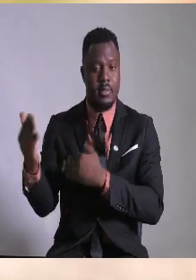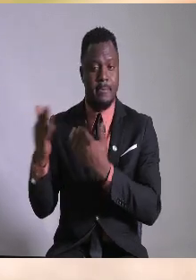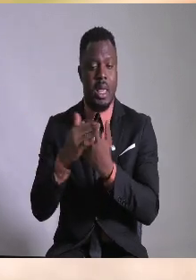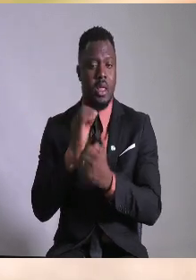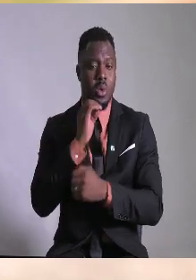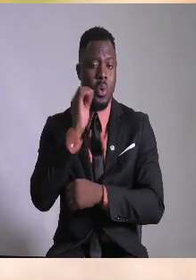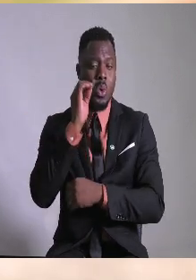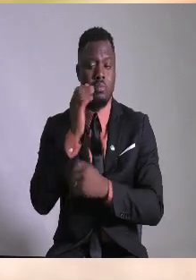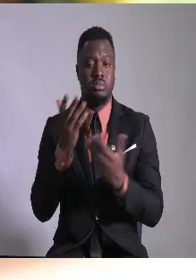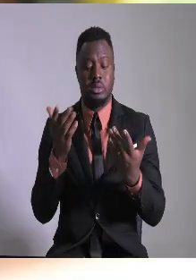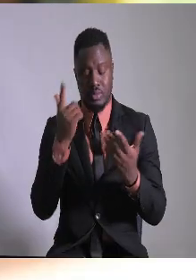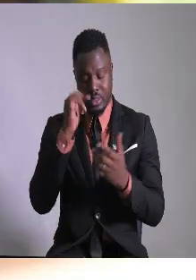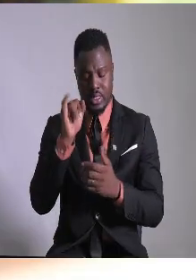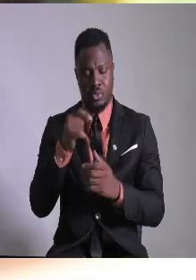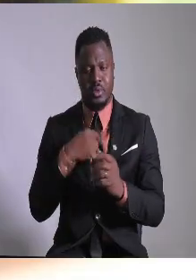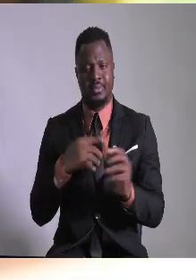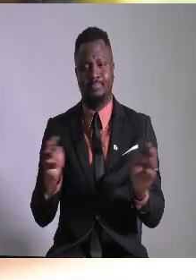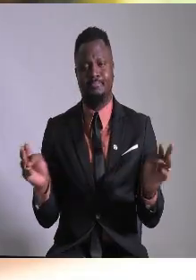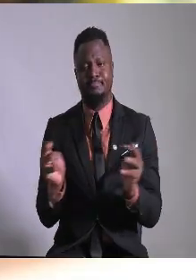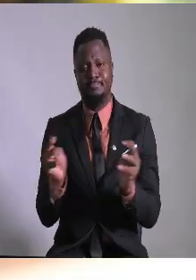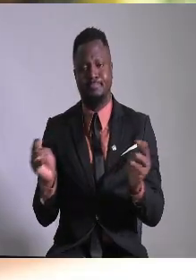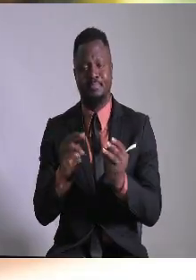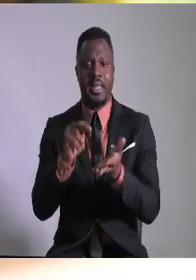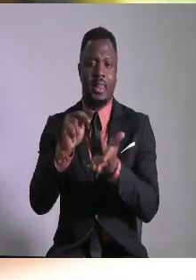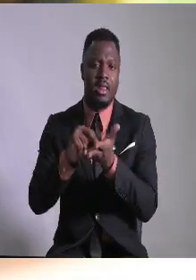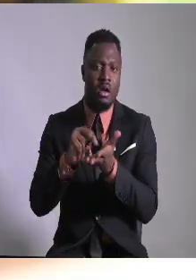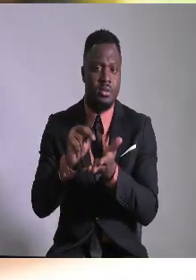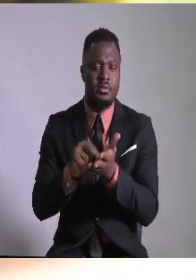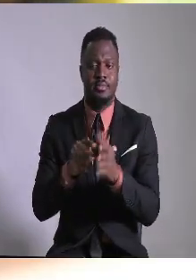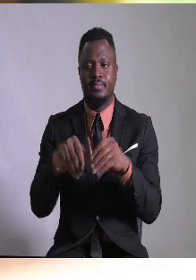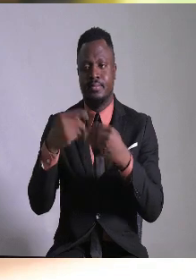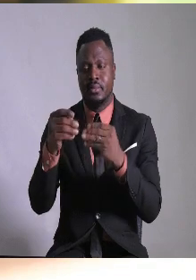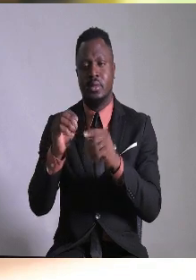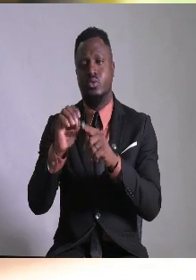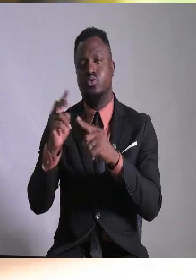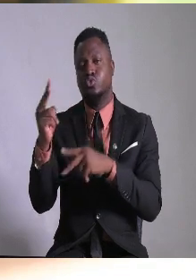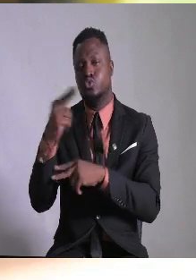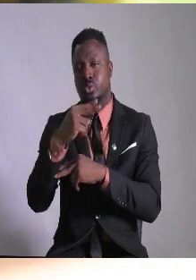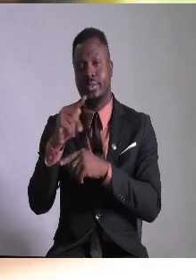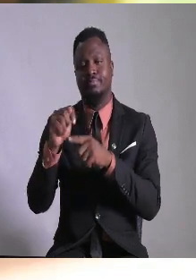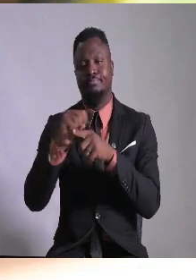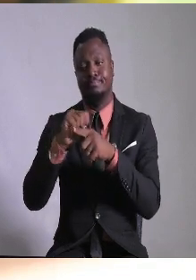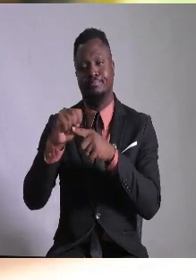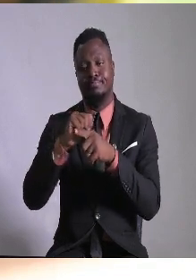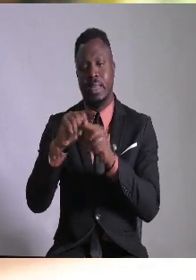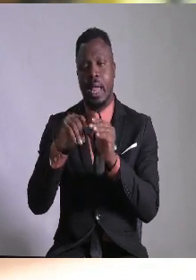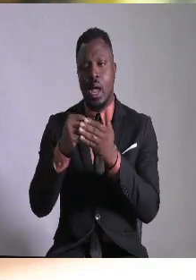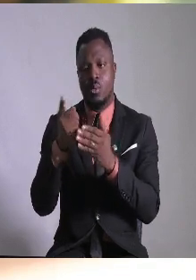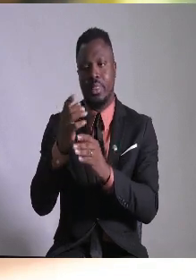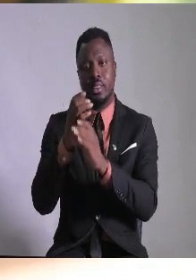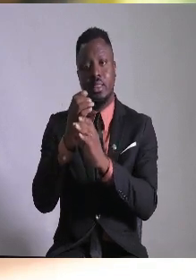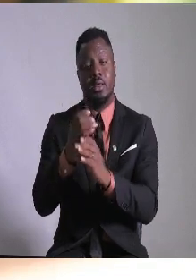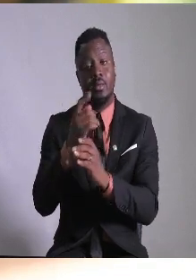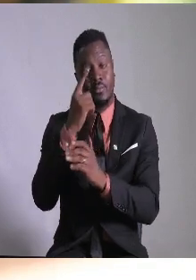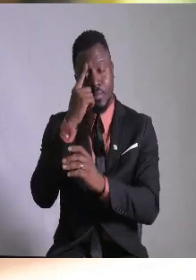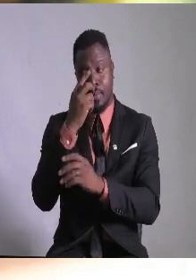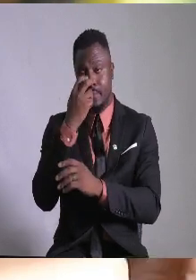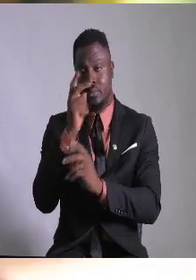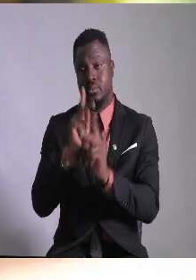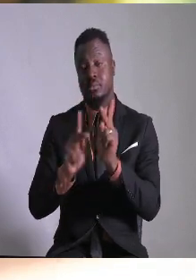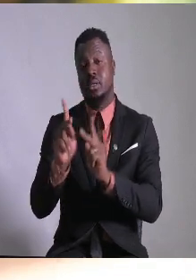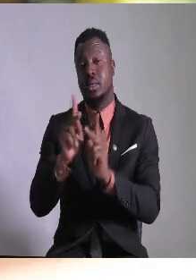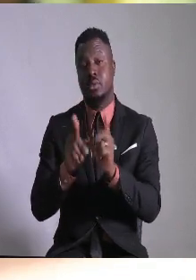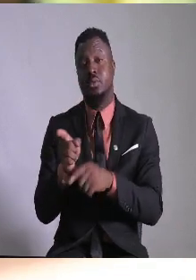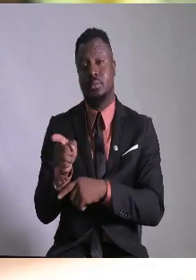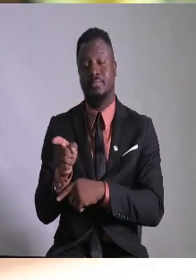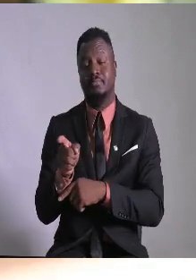the evening time. So with this, we mobilized nurses and we gave them a 2-day training on how they should associate